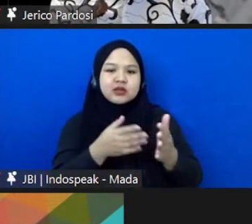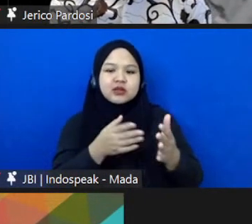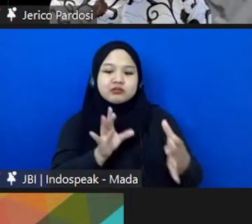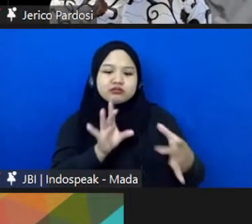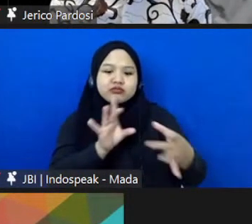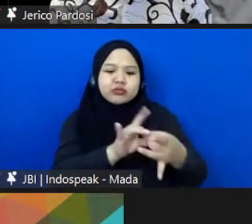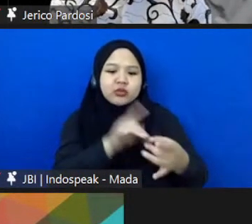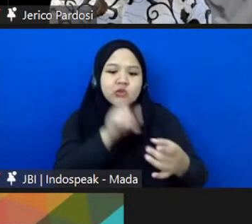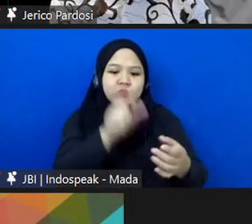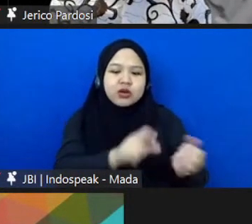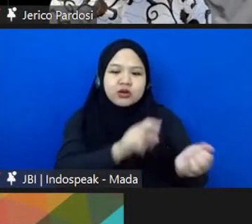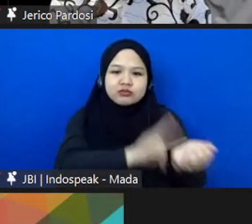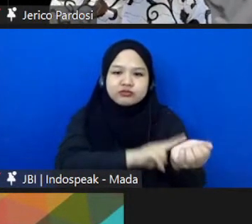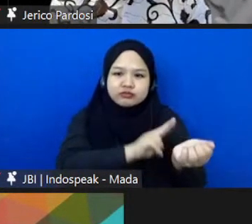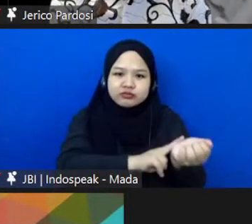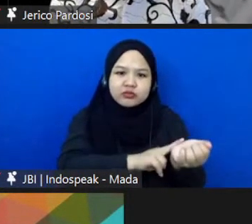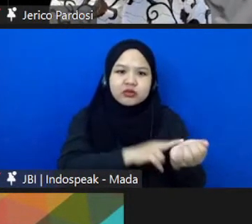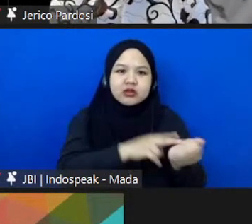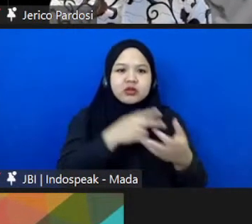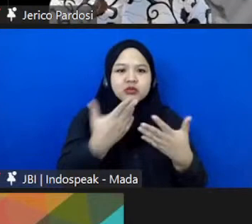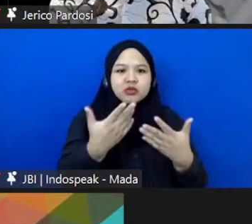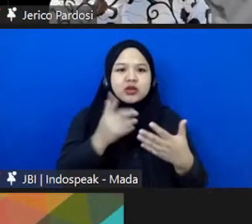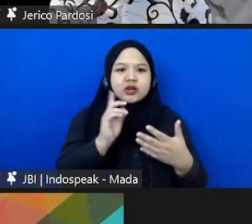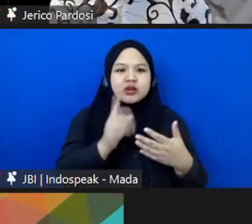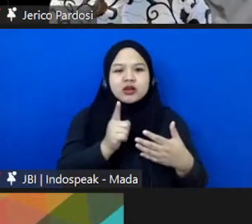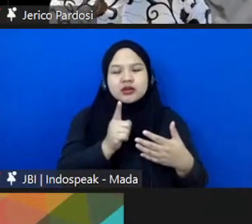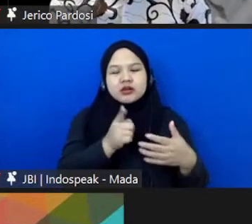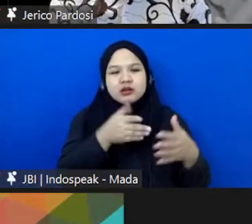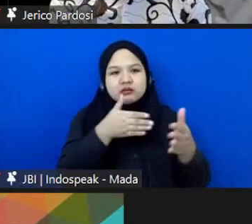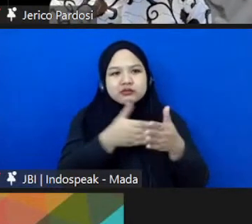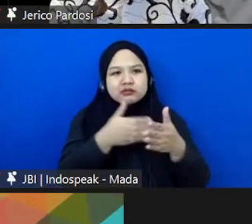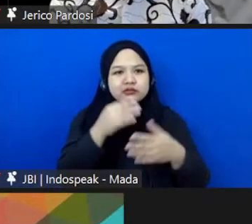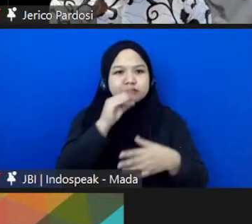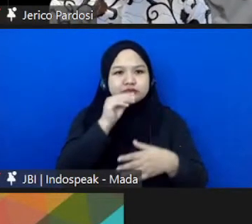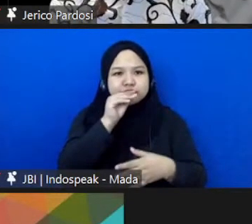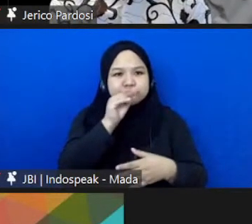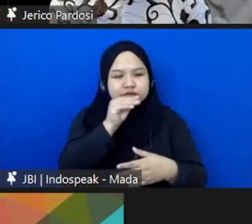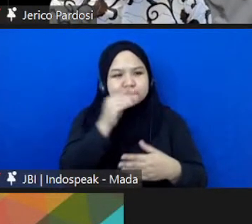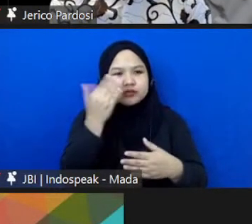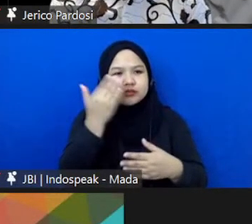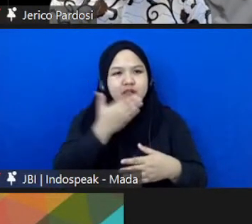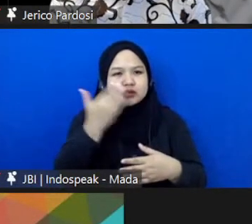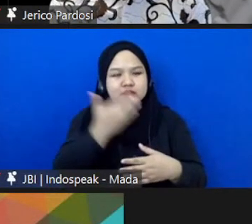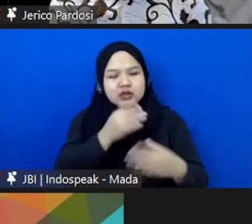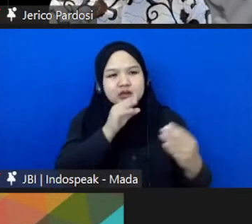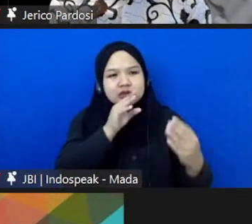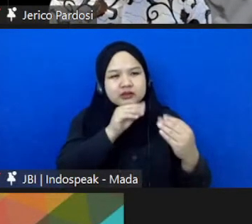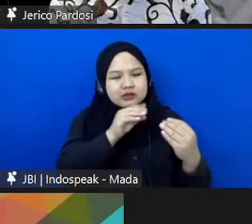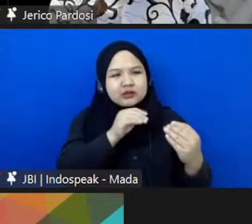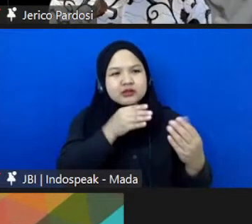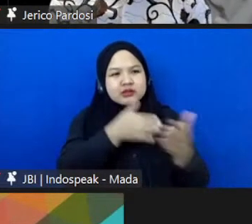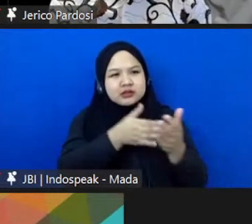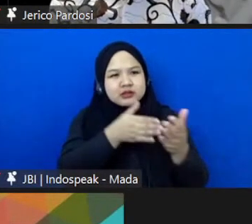be linguistic barriers as well as barriers in culturally understanding